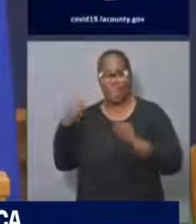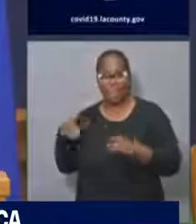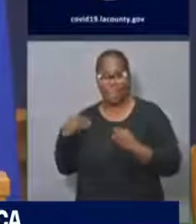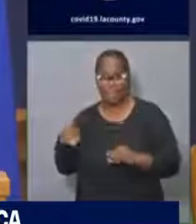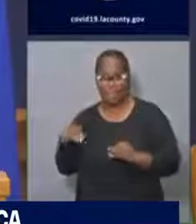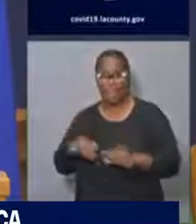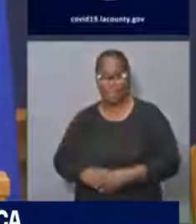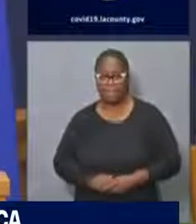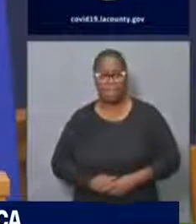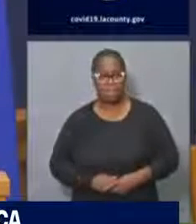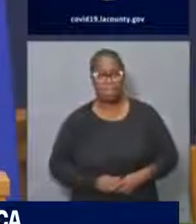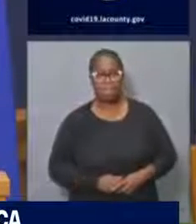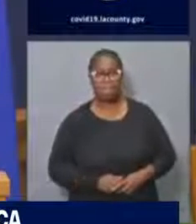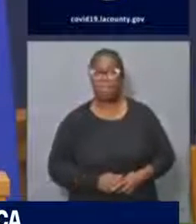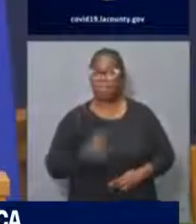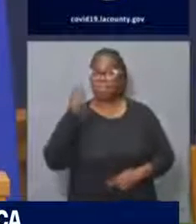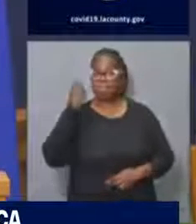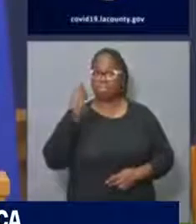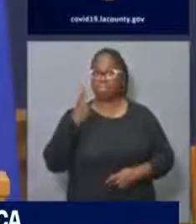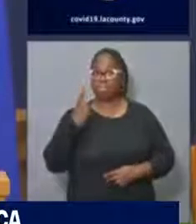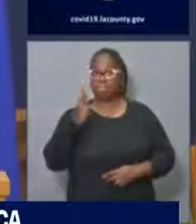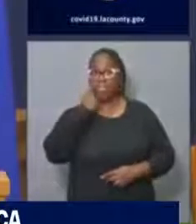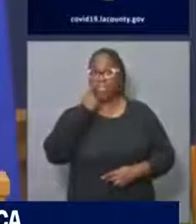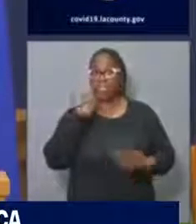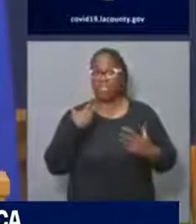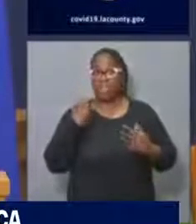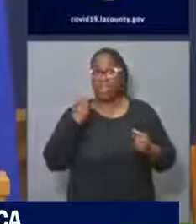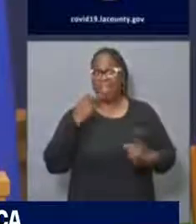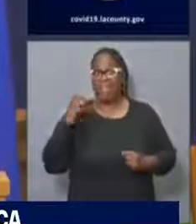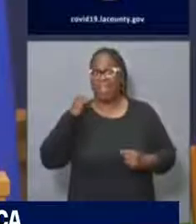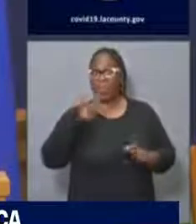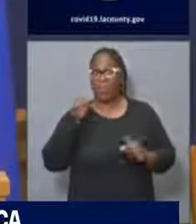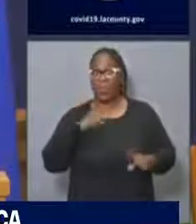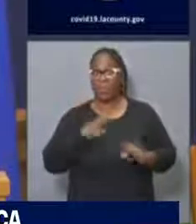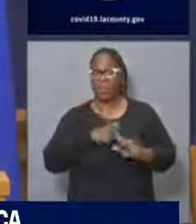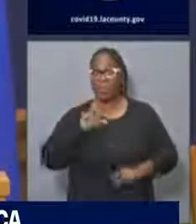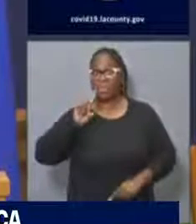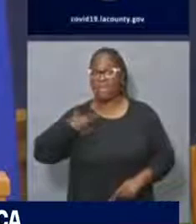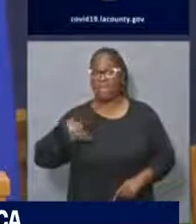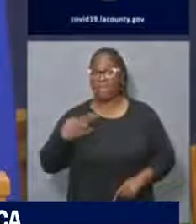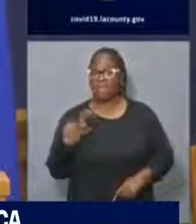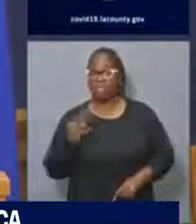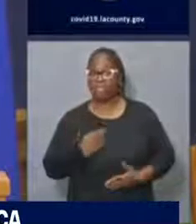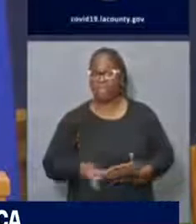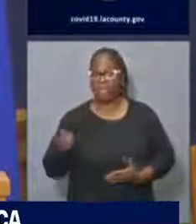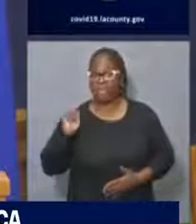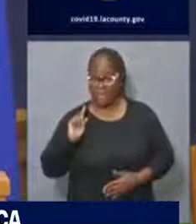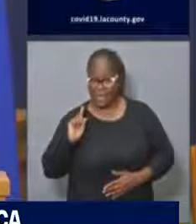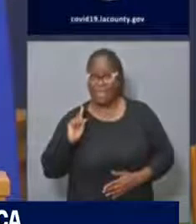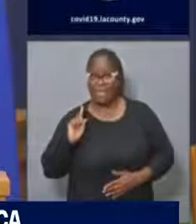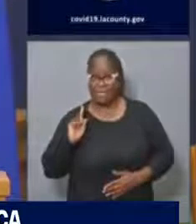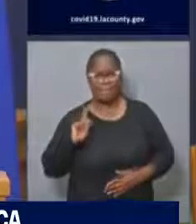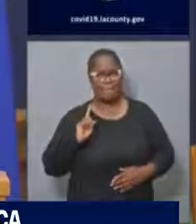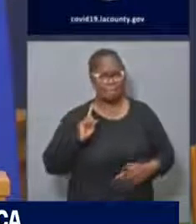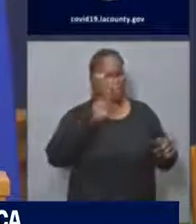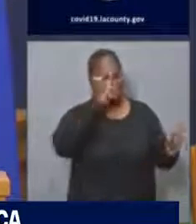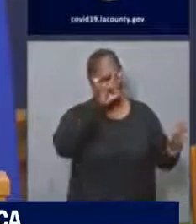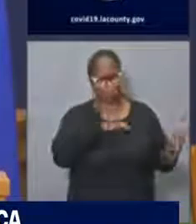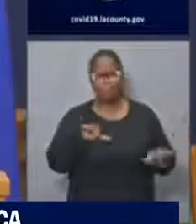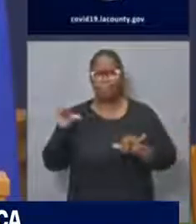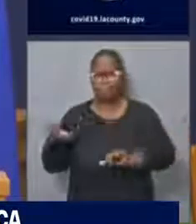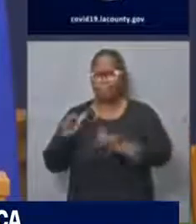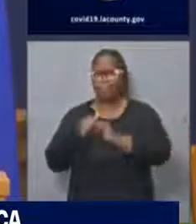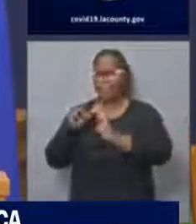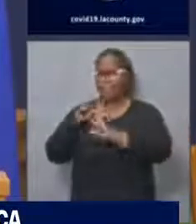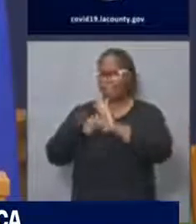I'll remind you that per the recent health officer order issued by DPH last week, and consistent with the sentiments that were relayed yesterday